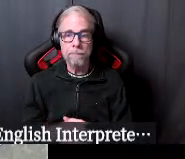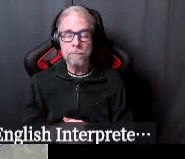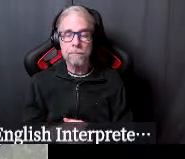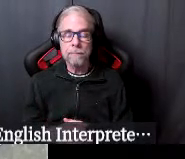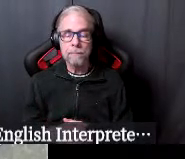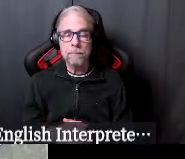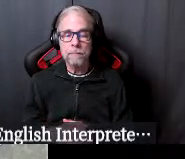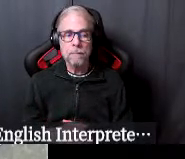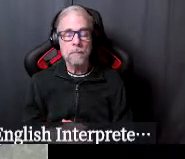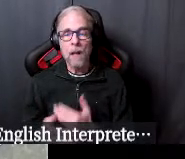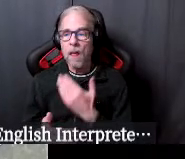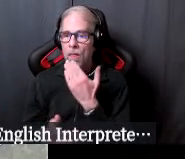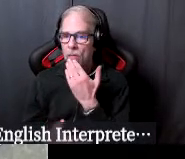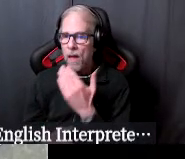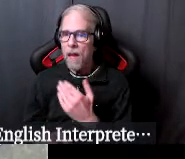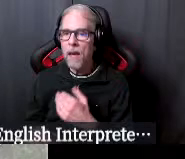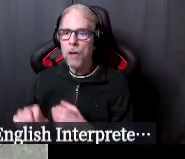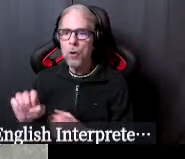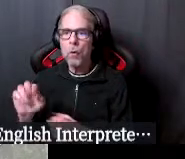Thank you, Eric.